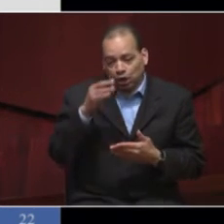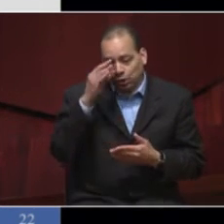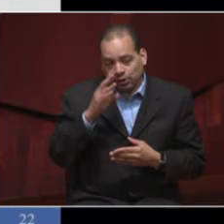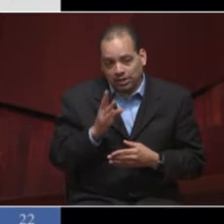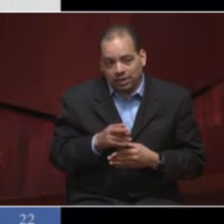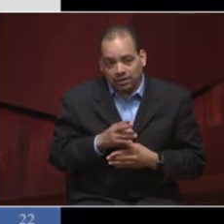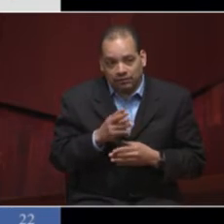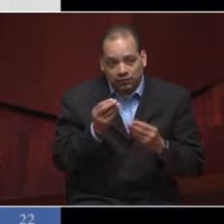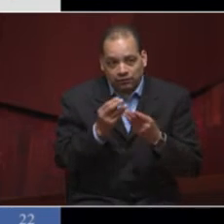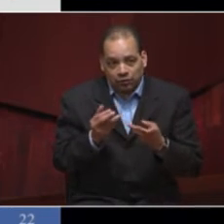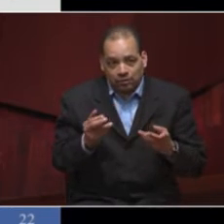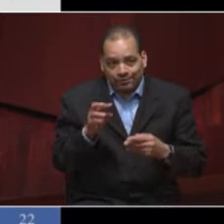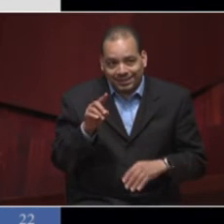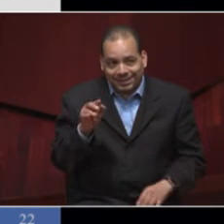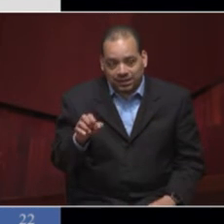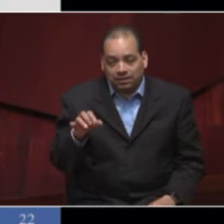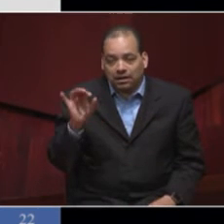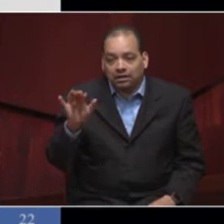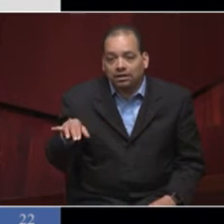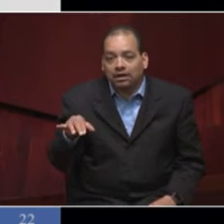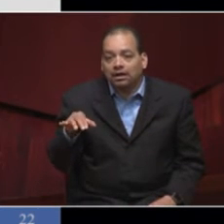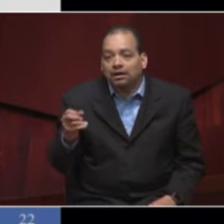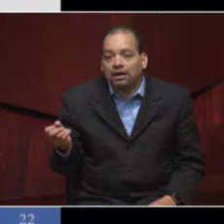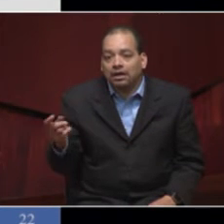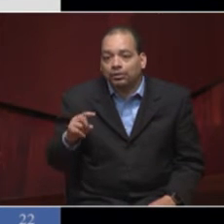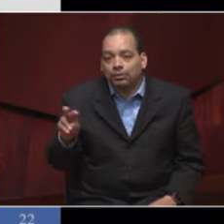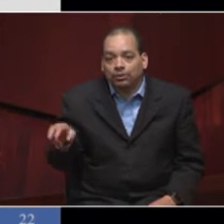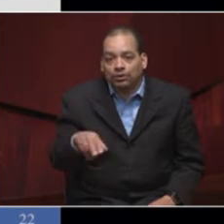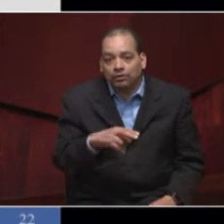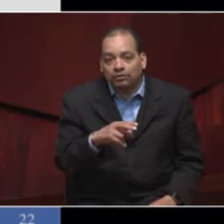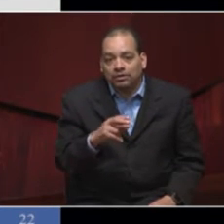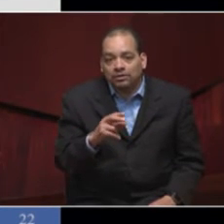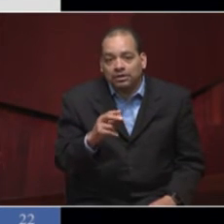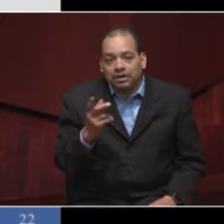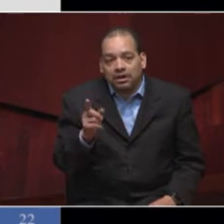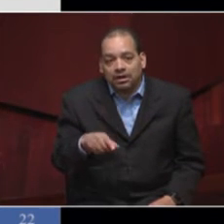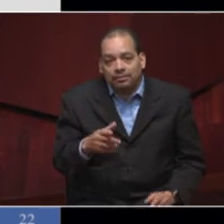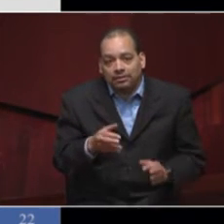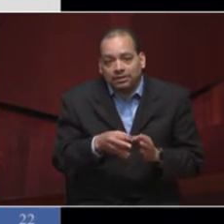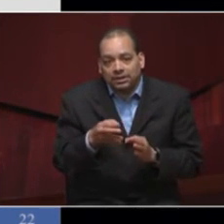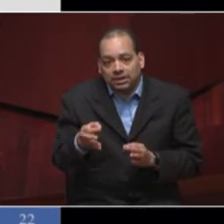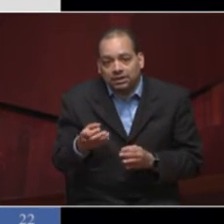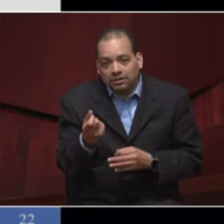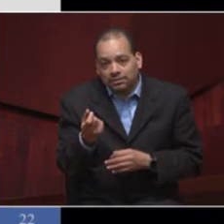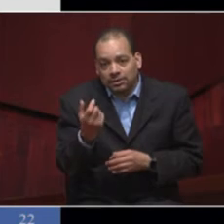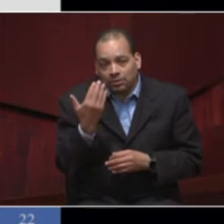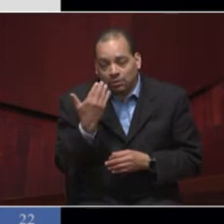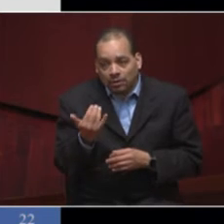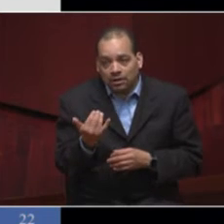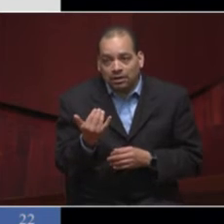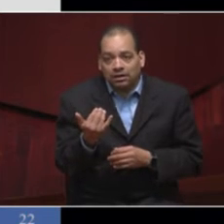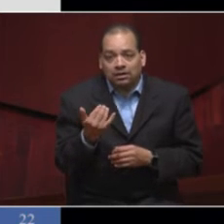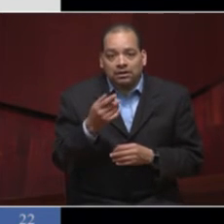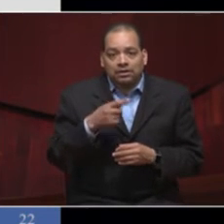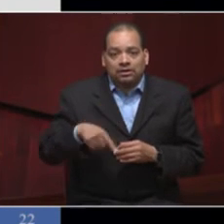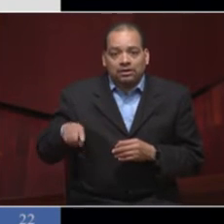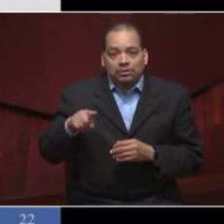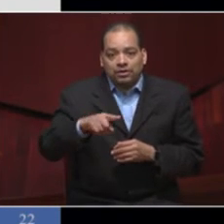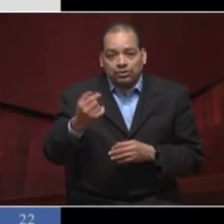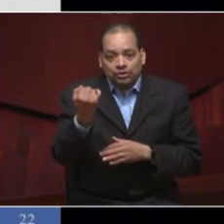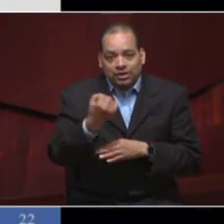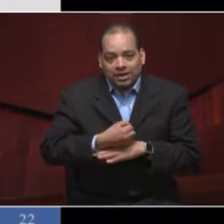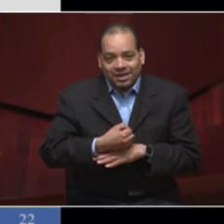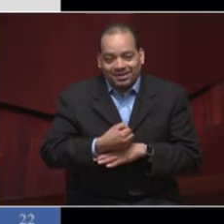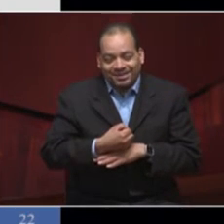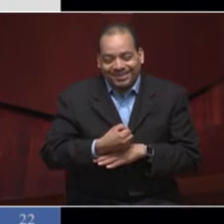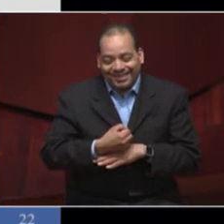That particular annual move group of transfer requests were delayed a little bit because we were shut down on the 1st of October of that year. On